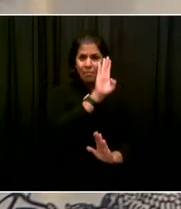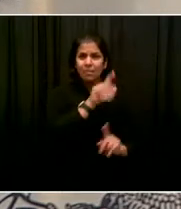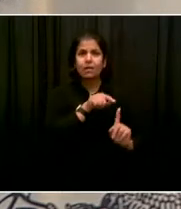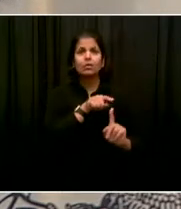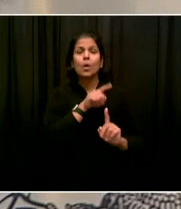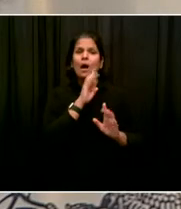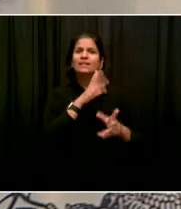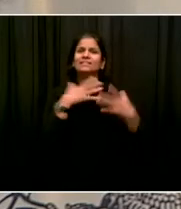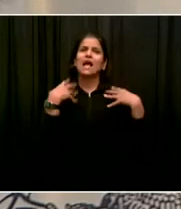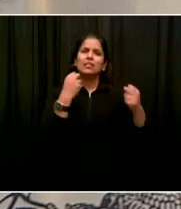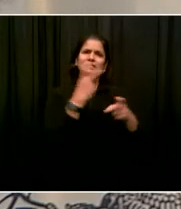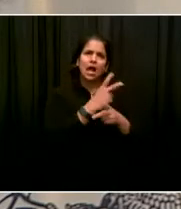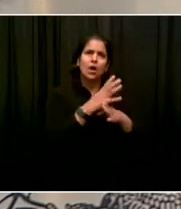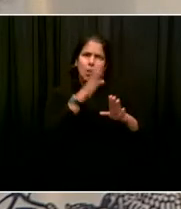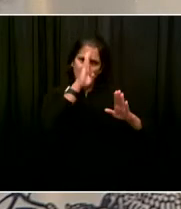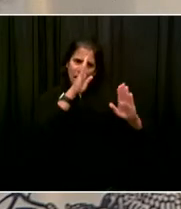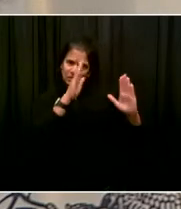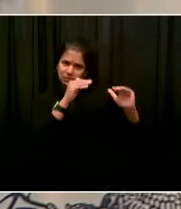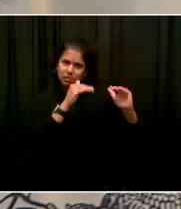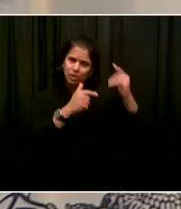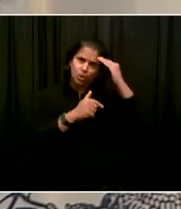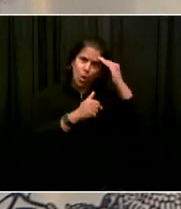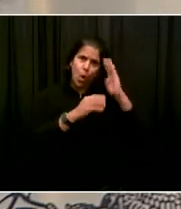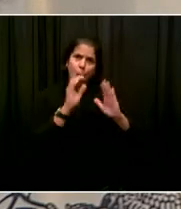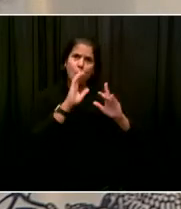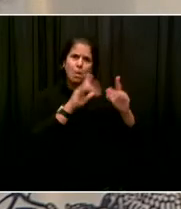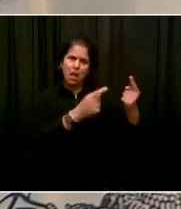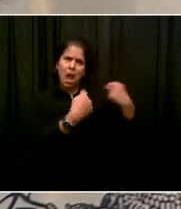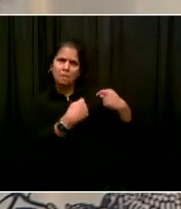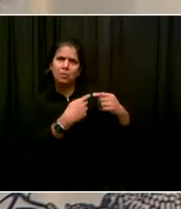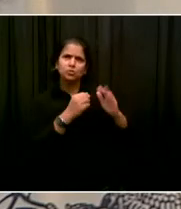to make a big impact, but not with this shocking speed.